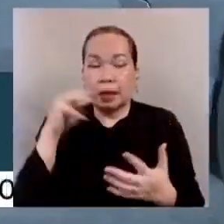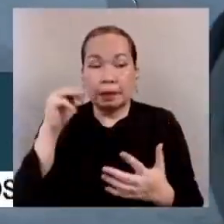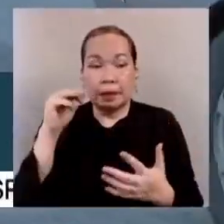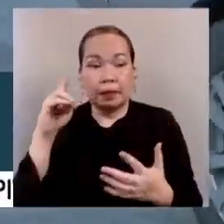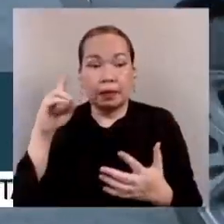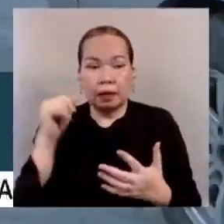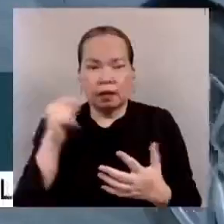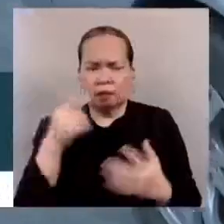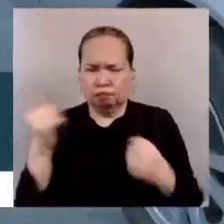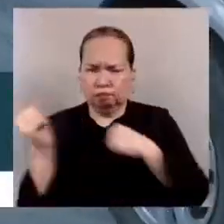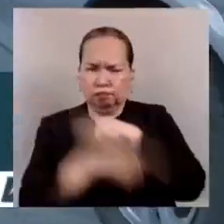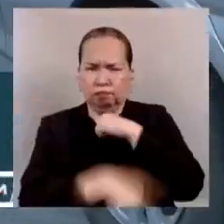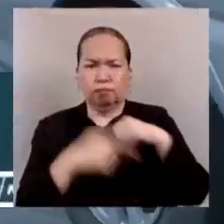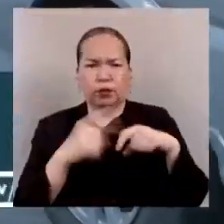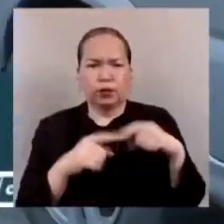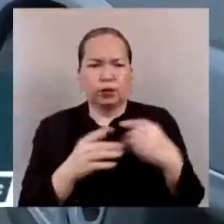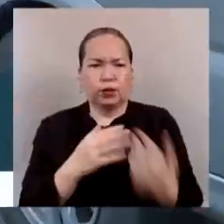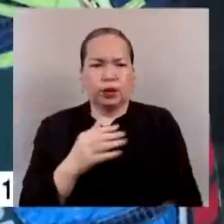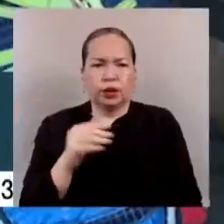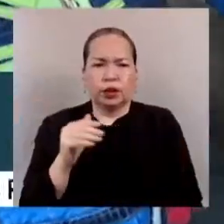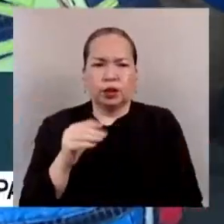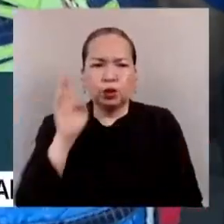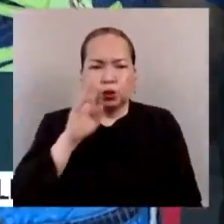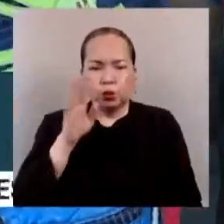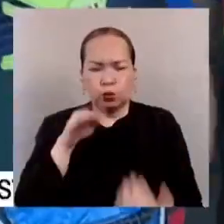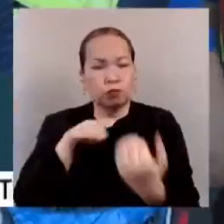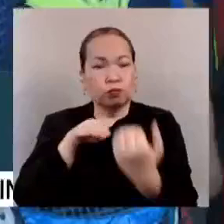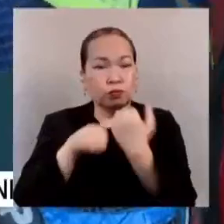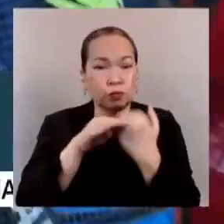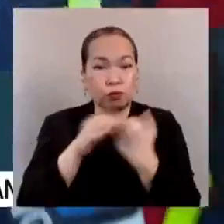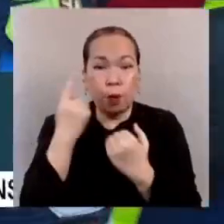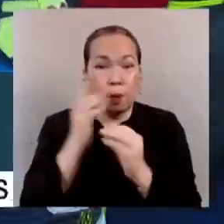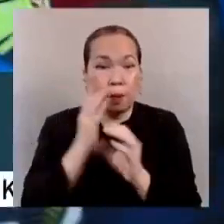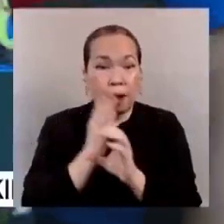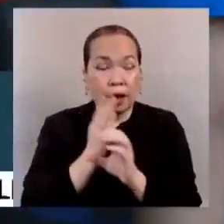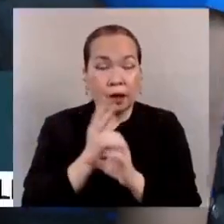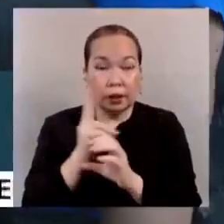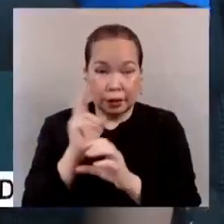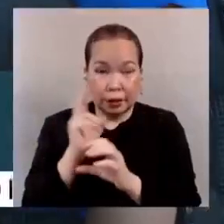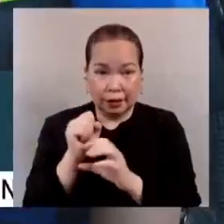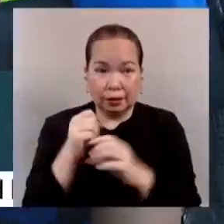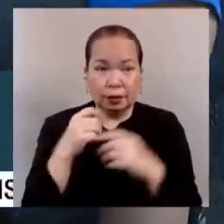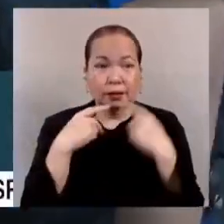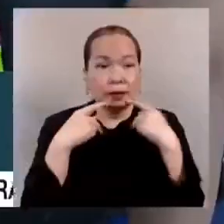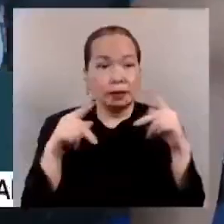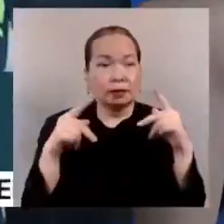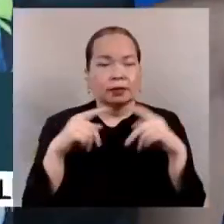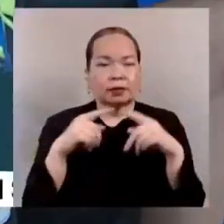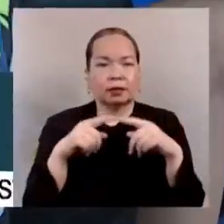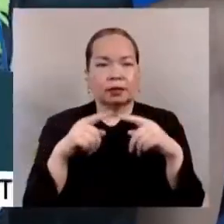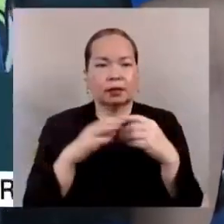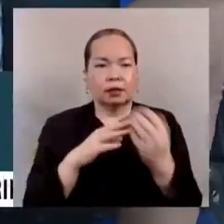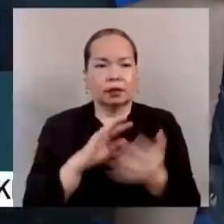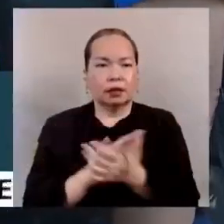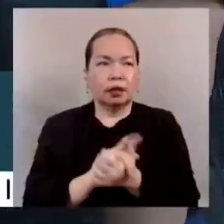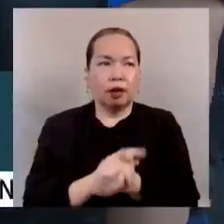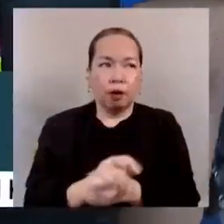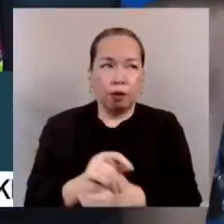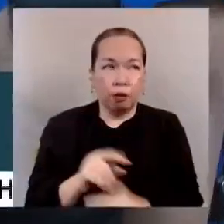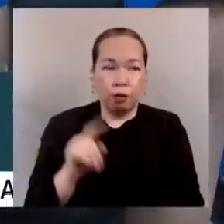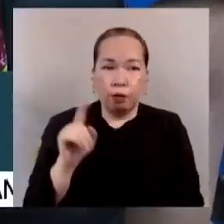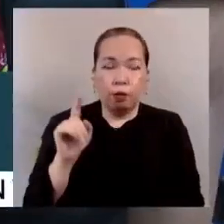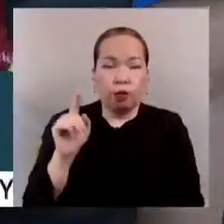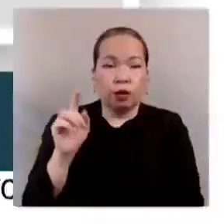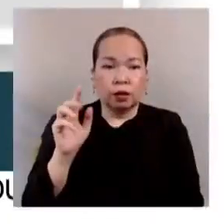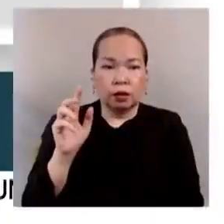of exclusive city bus lane for public and private vehicles are 5,000 pesos for the first offense, 10,000 pesos